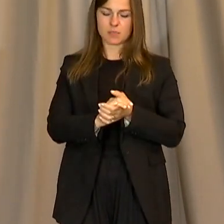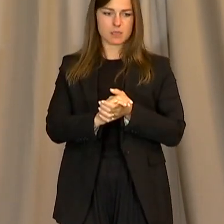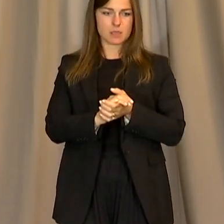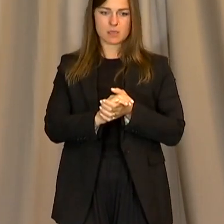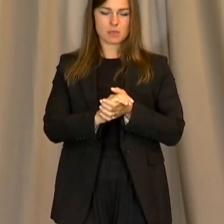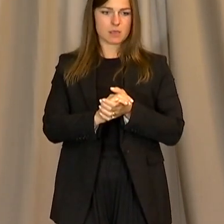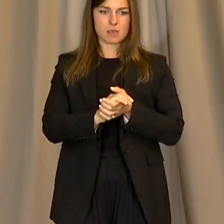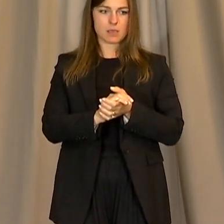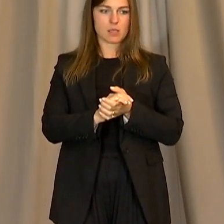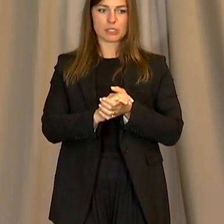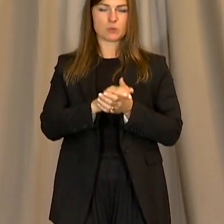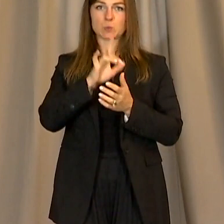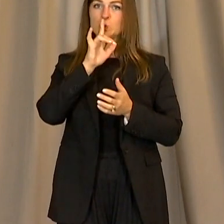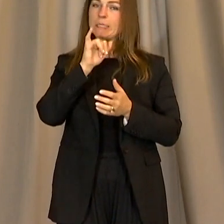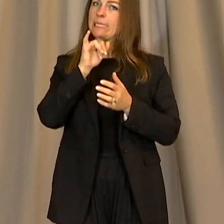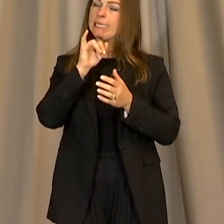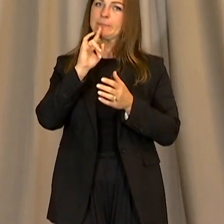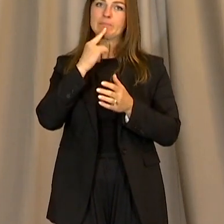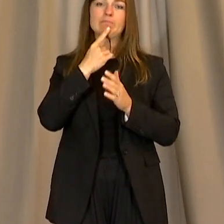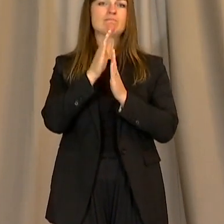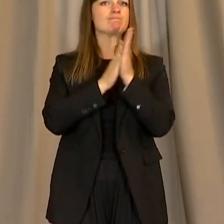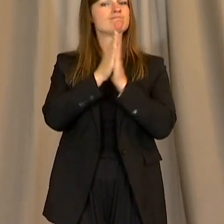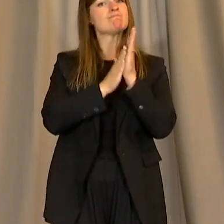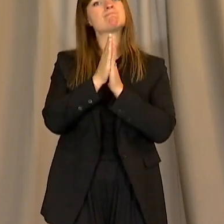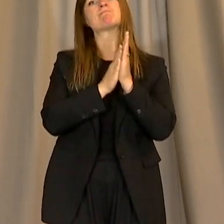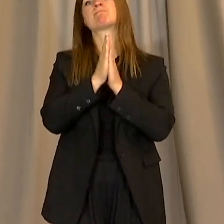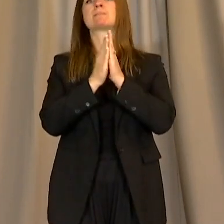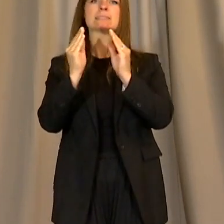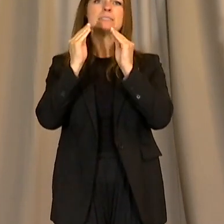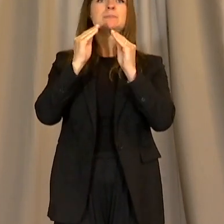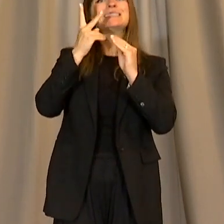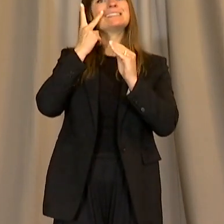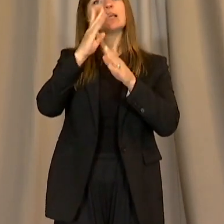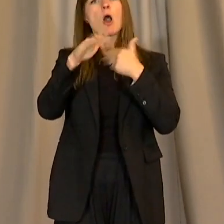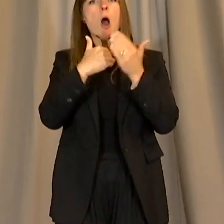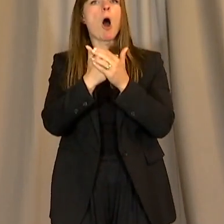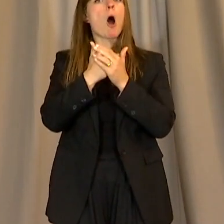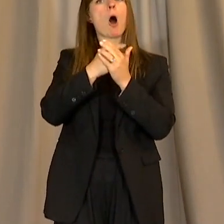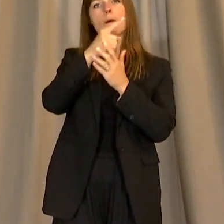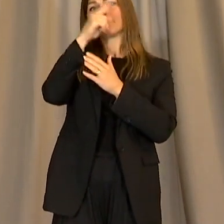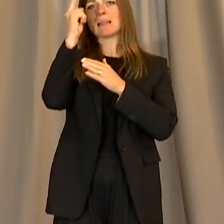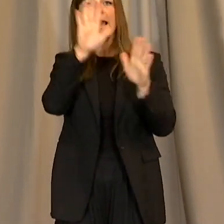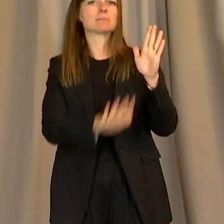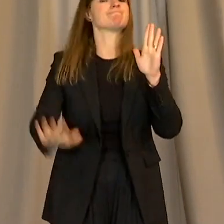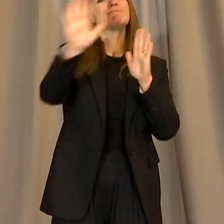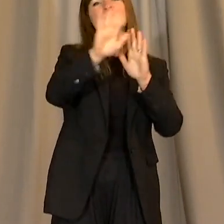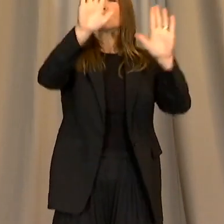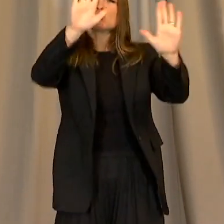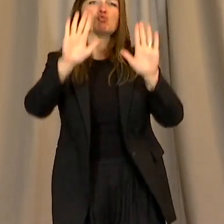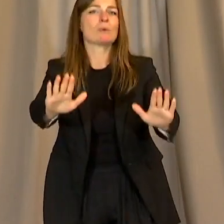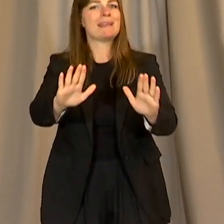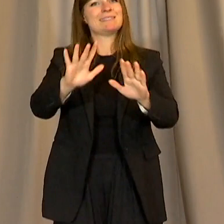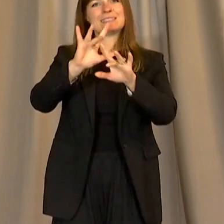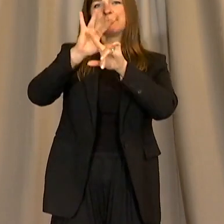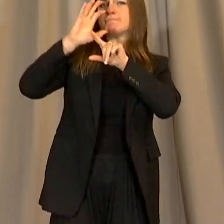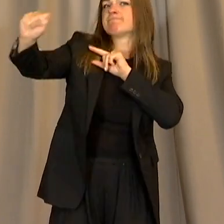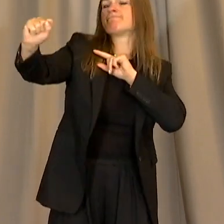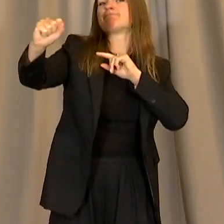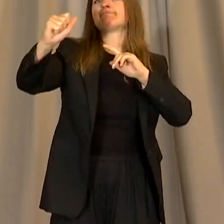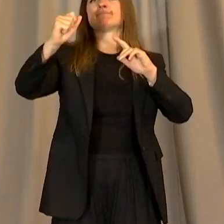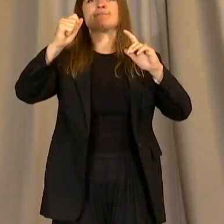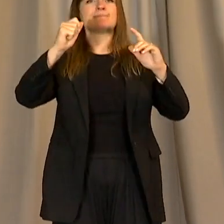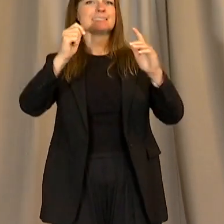was hyper-vigilant in making sure that I saw all the images of blackness that was great and fantastic